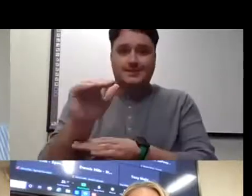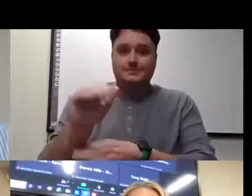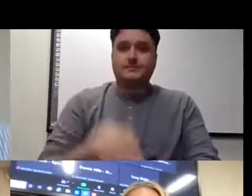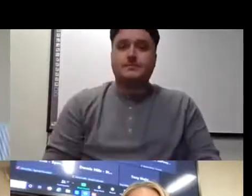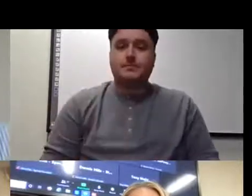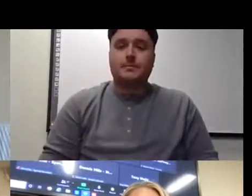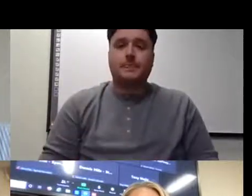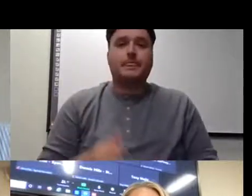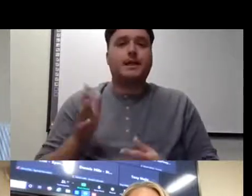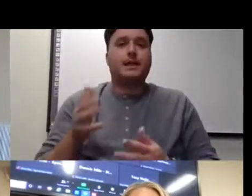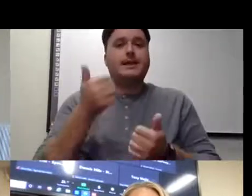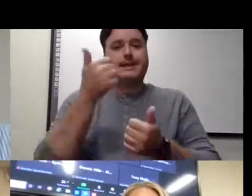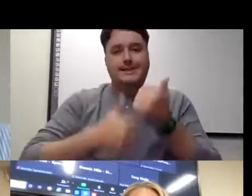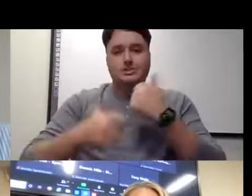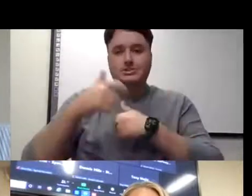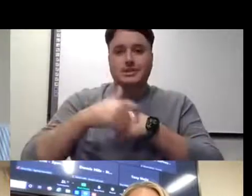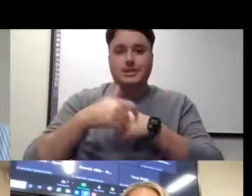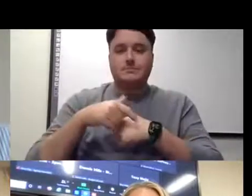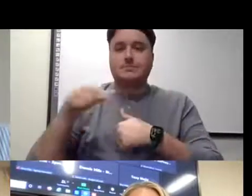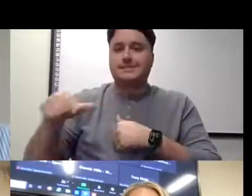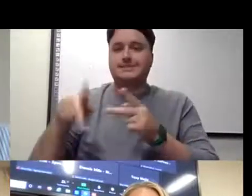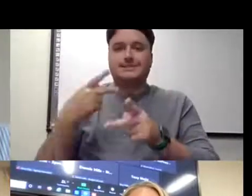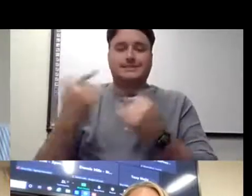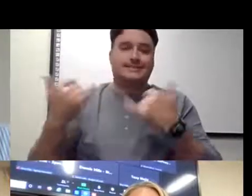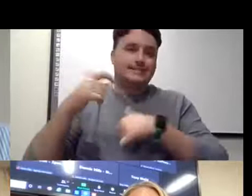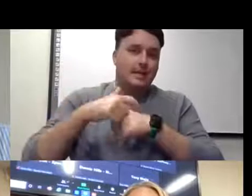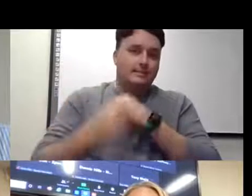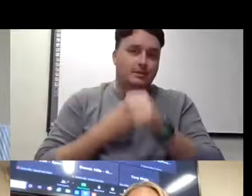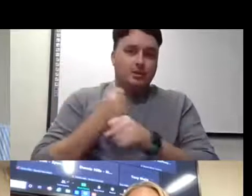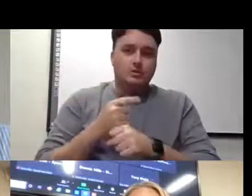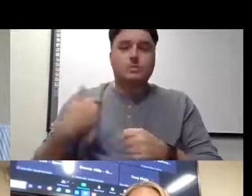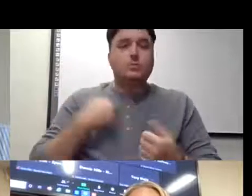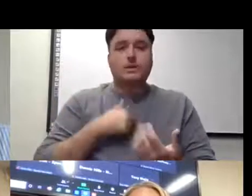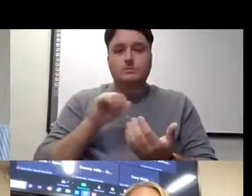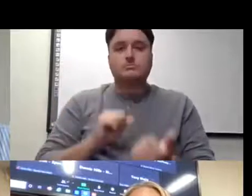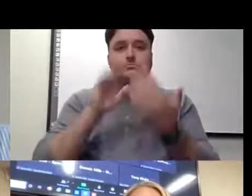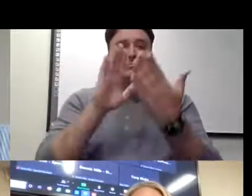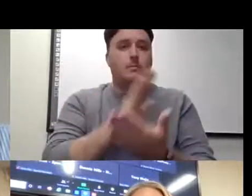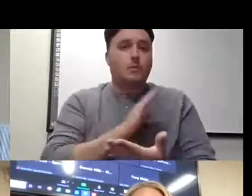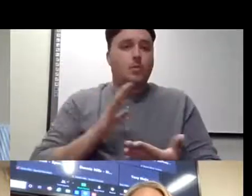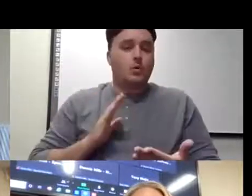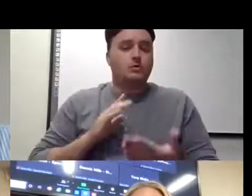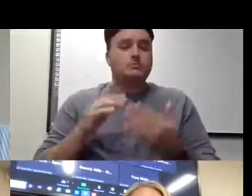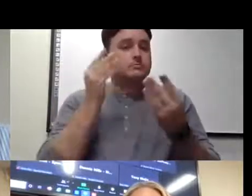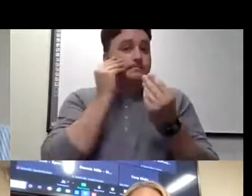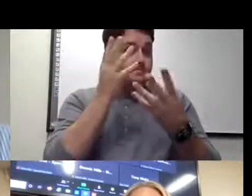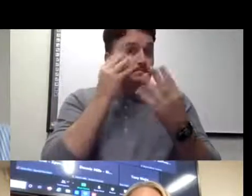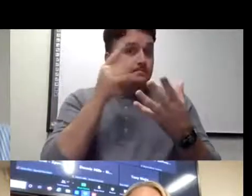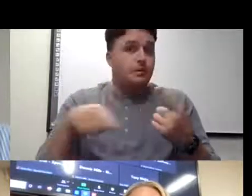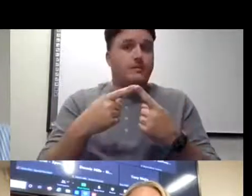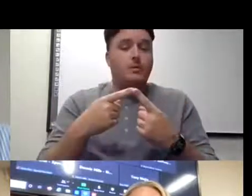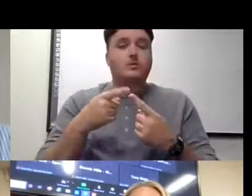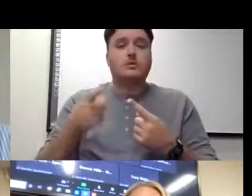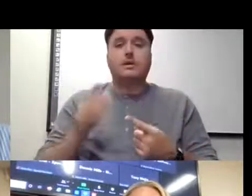Each time this time of year, we come to the board with information about the status